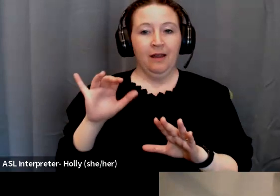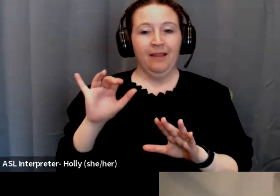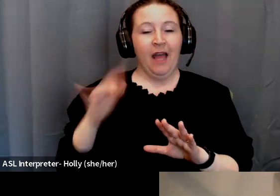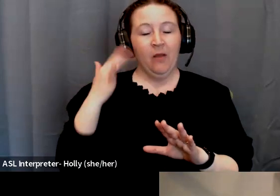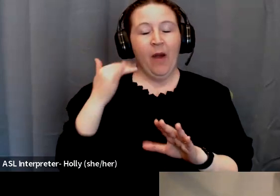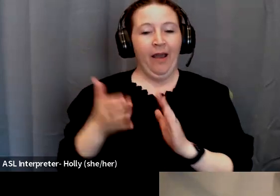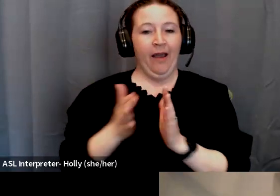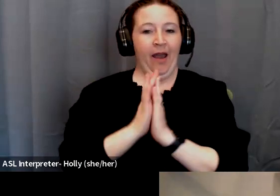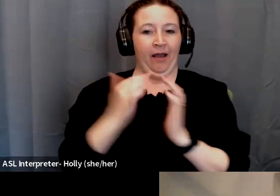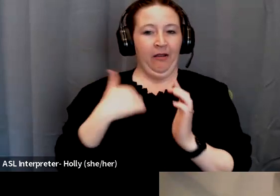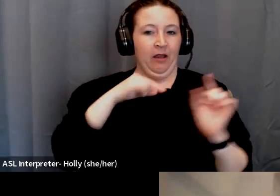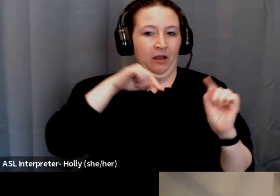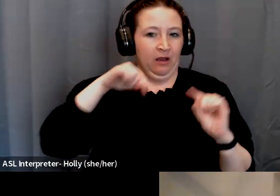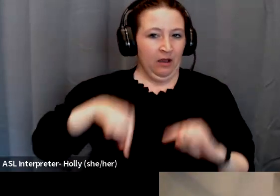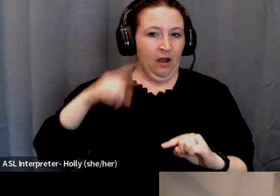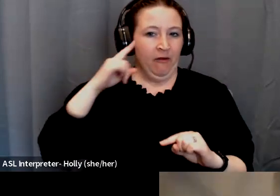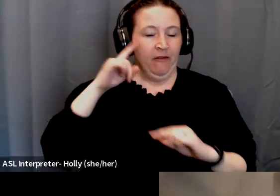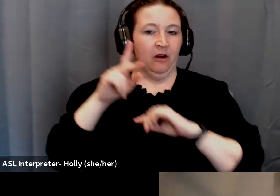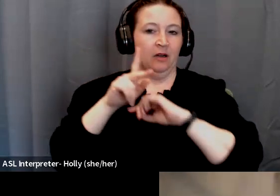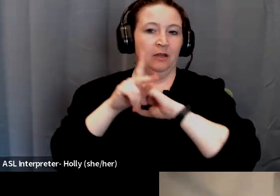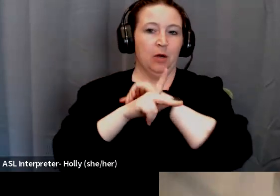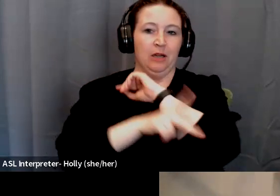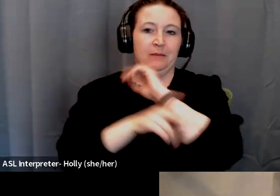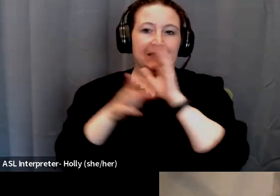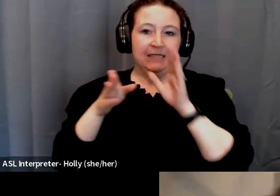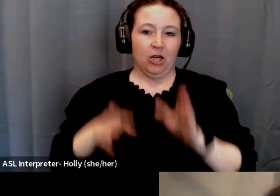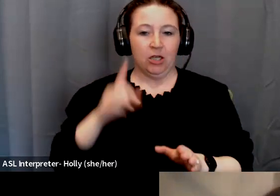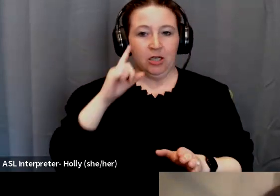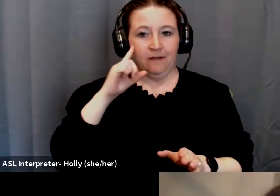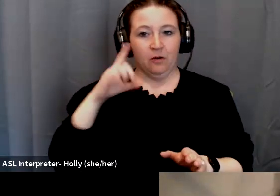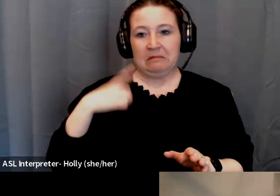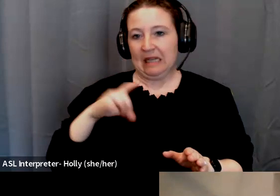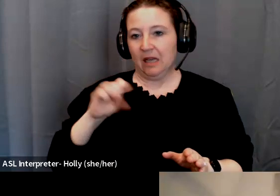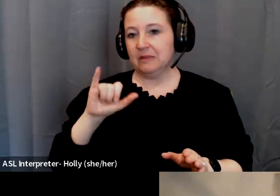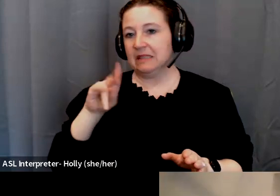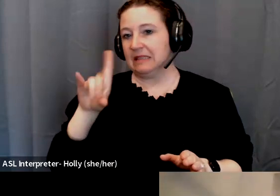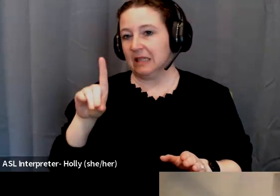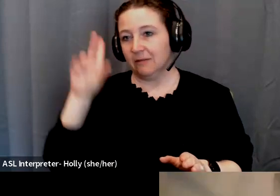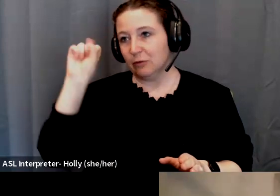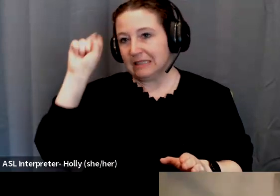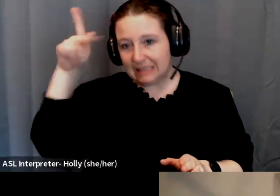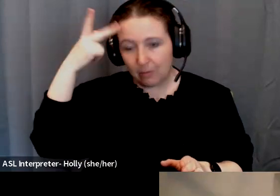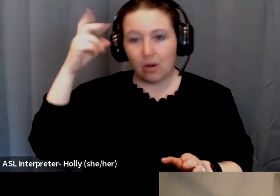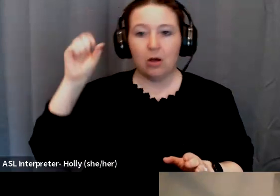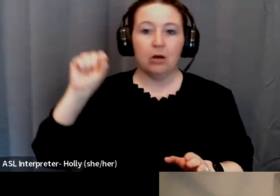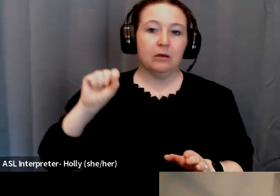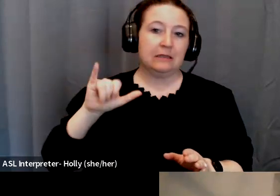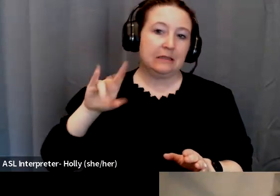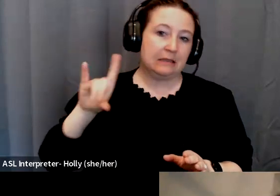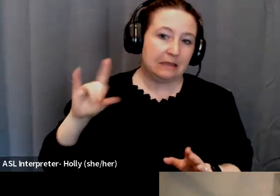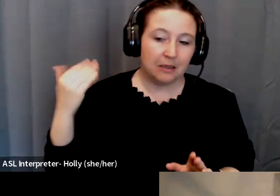be the parliamentarian for the Minneapolis Synod in the past, for the St. Paul Area Synod in the past, and